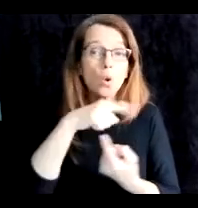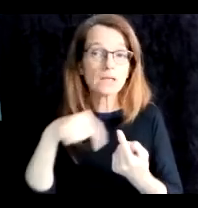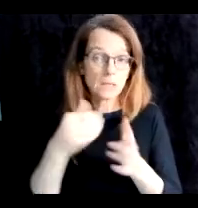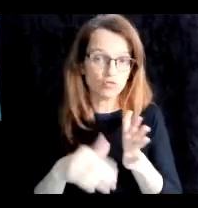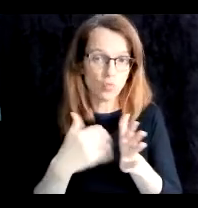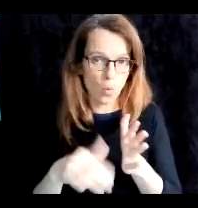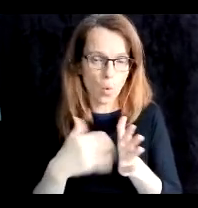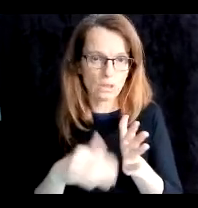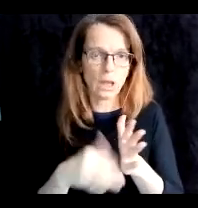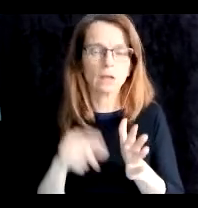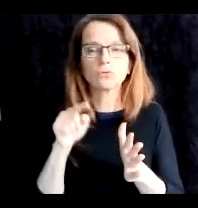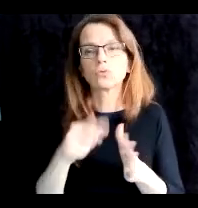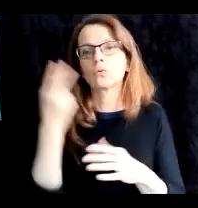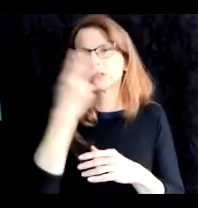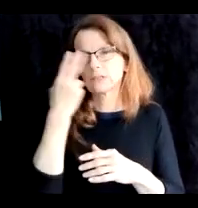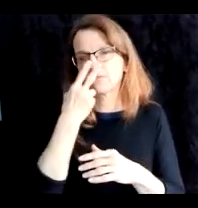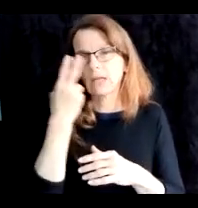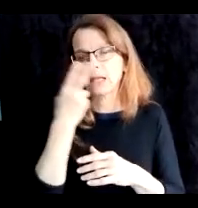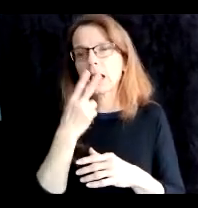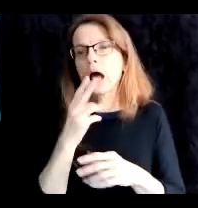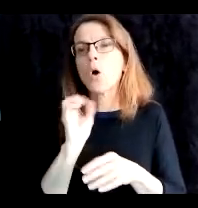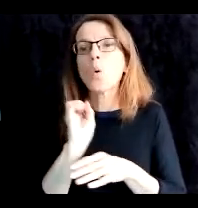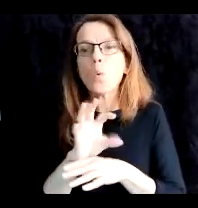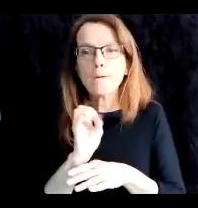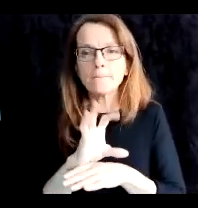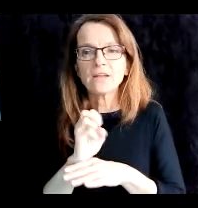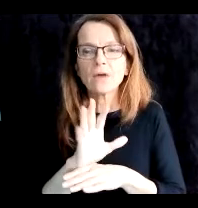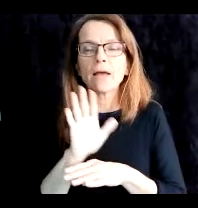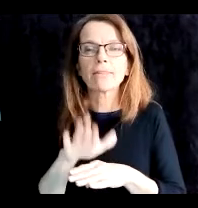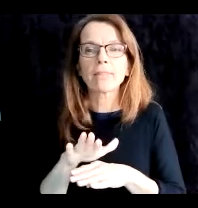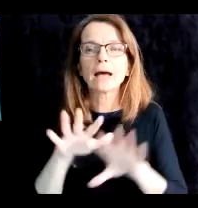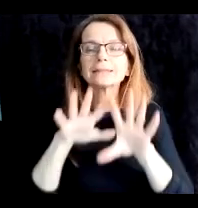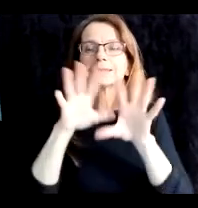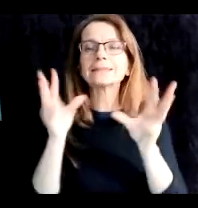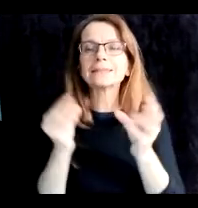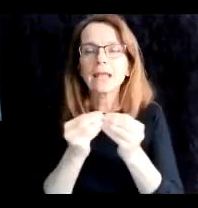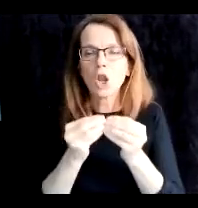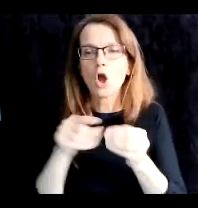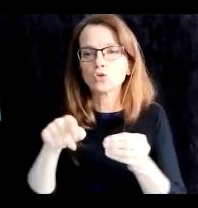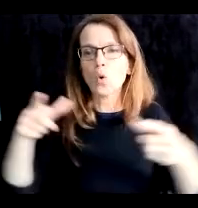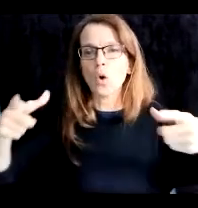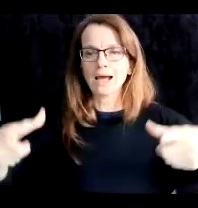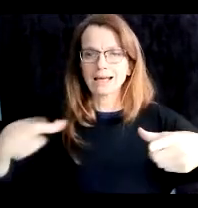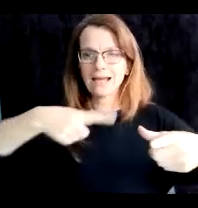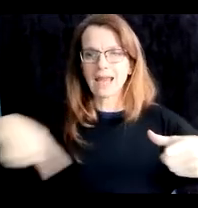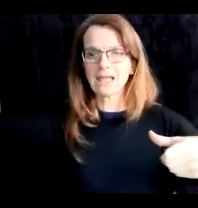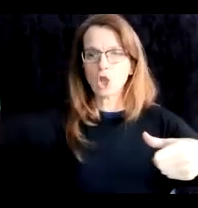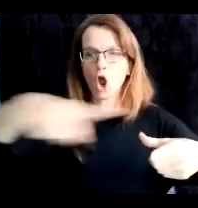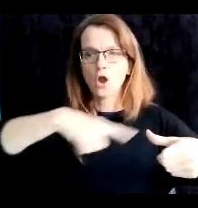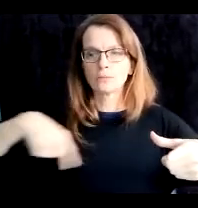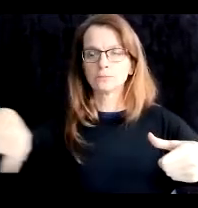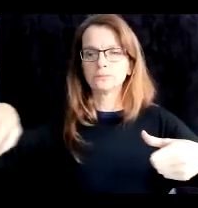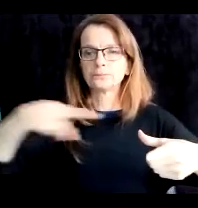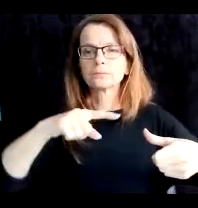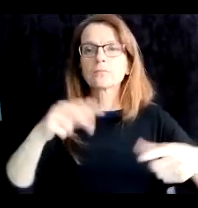close. So it's not only a concern of Serbian citizens, we have the responsibility for the others as well. And now I'm